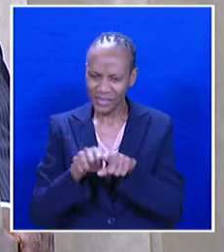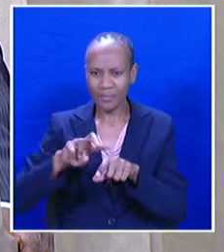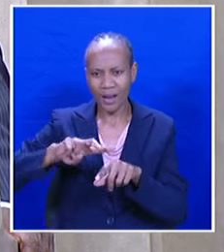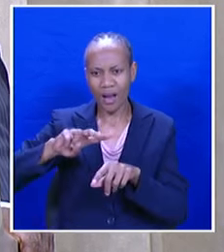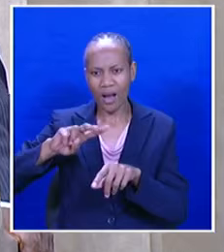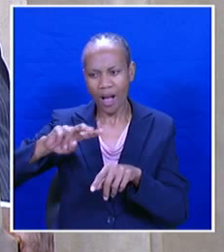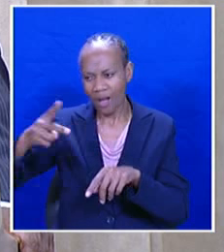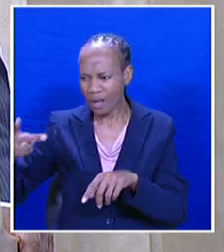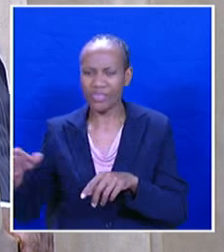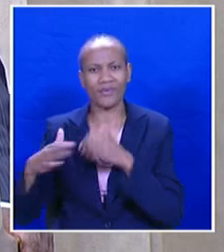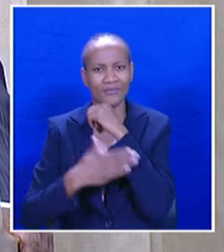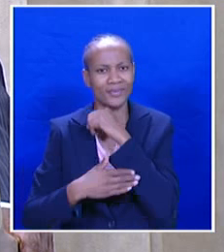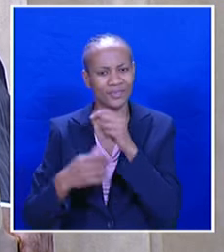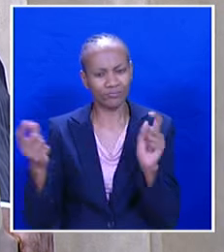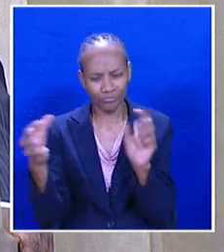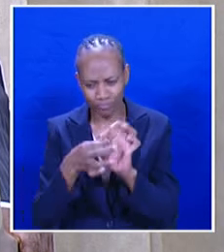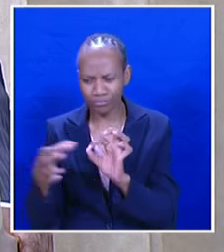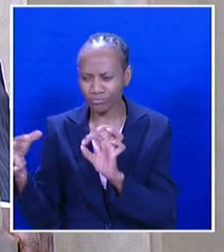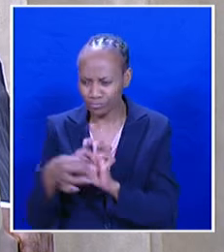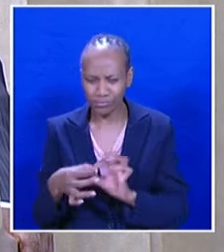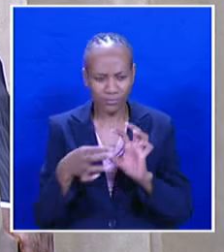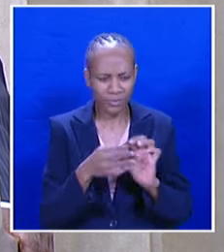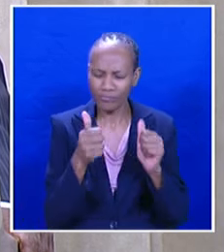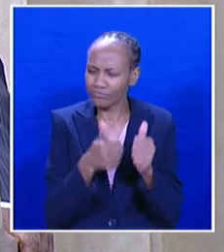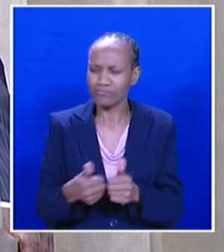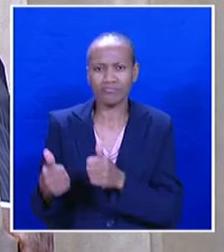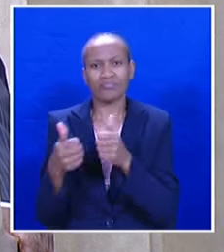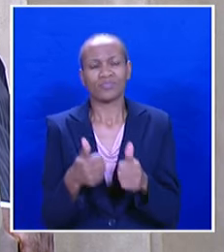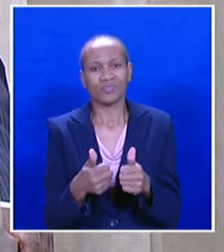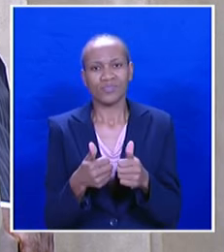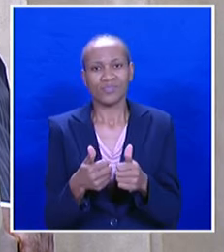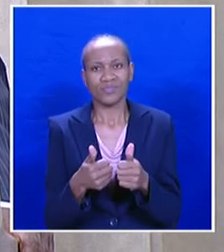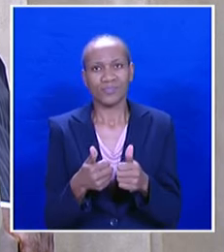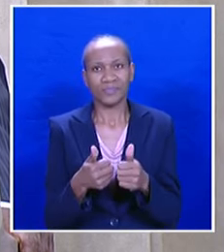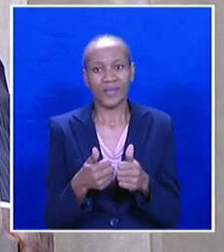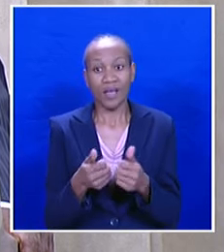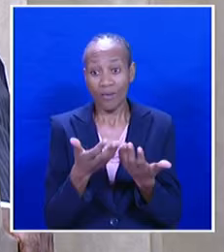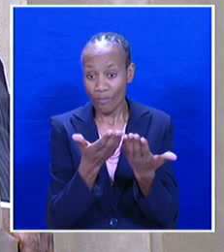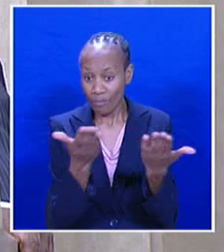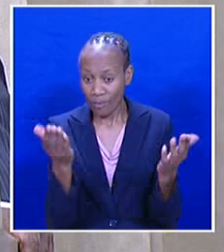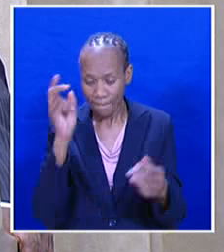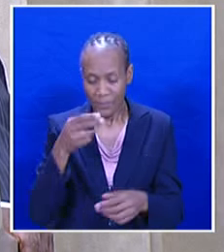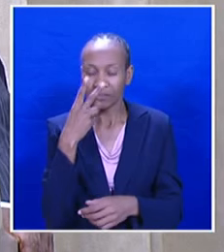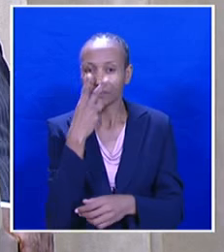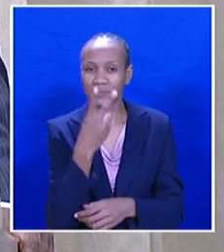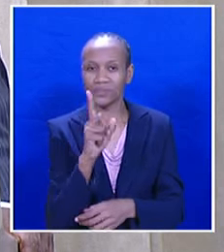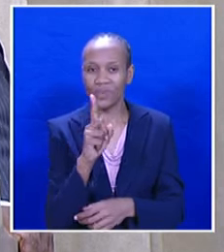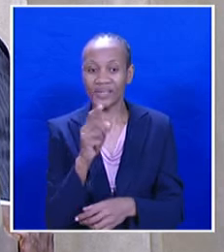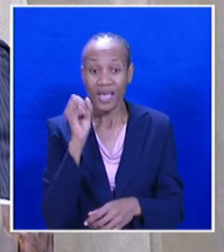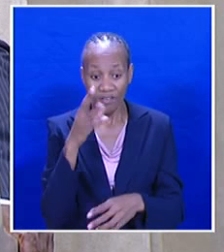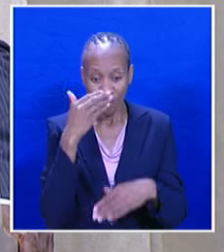reaching agreements, entering into agreements, should be seen as part of one of our most